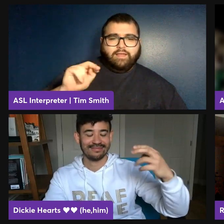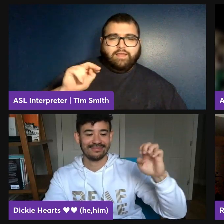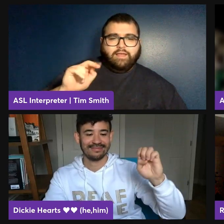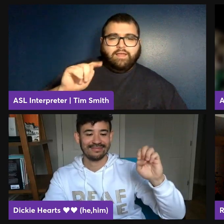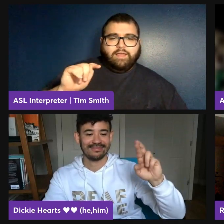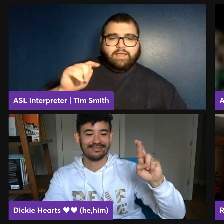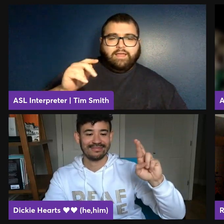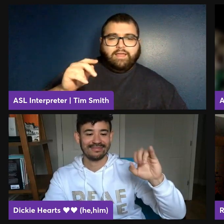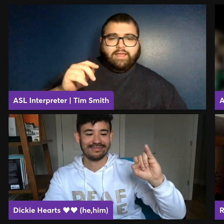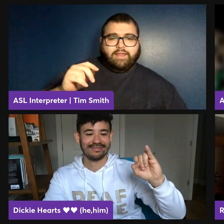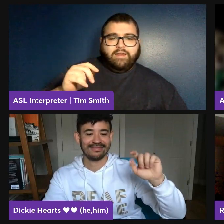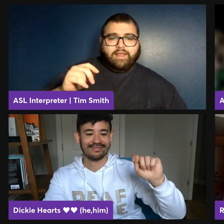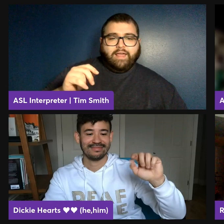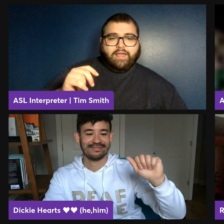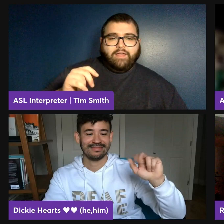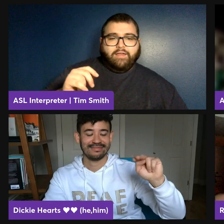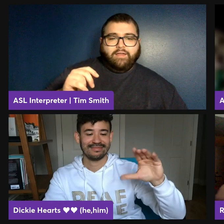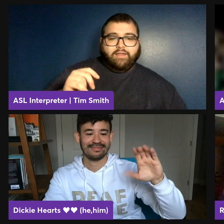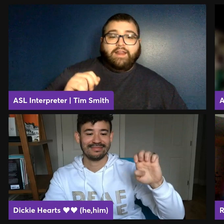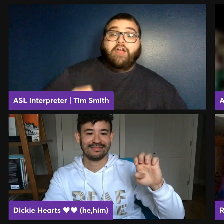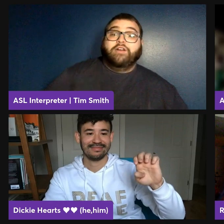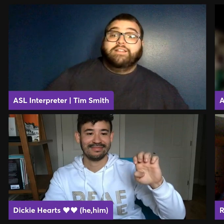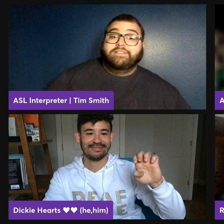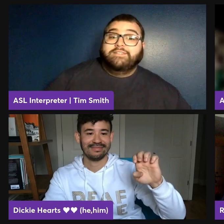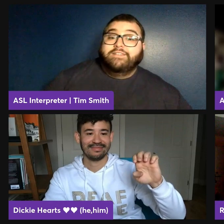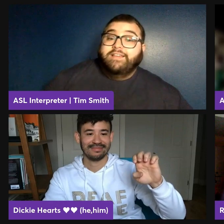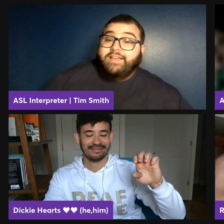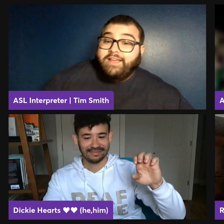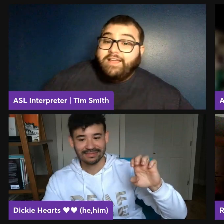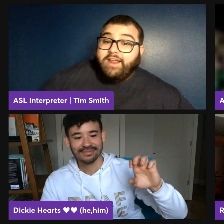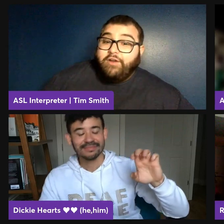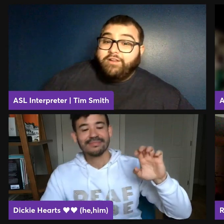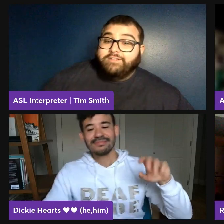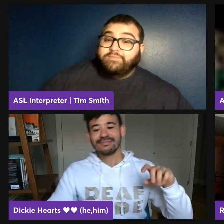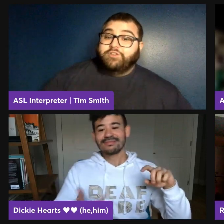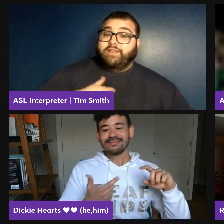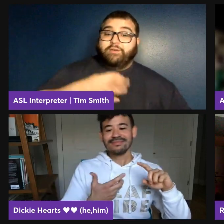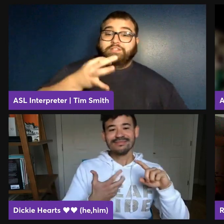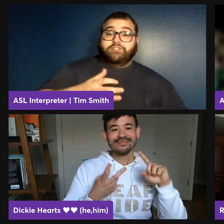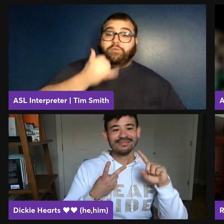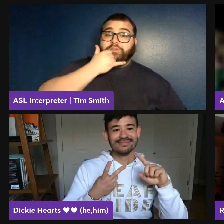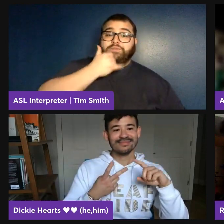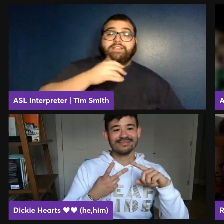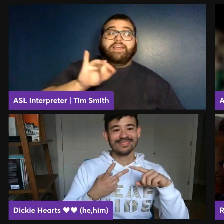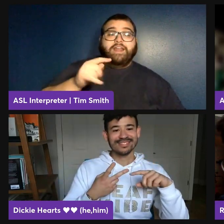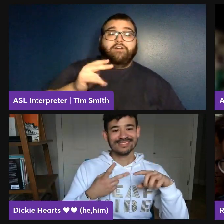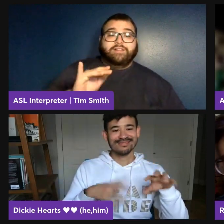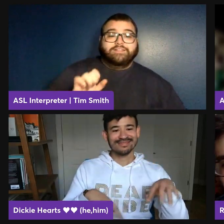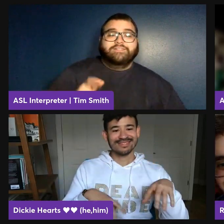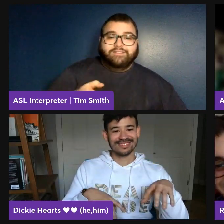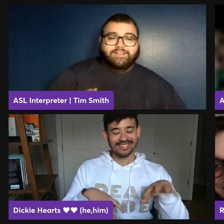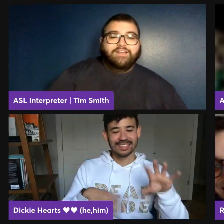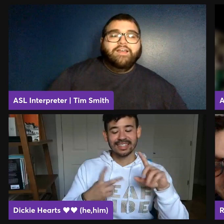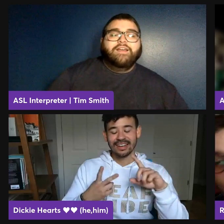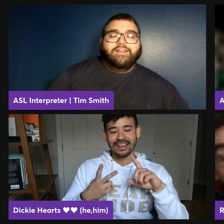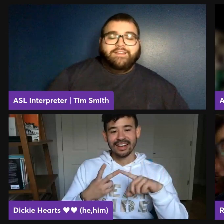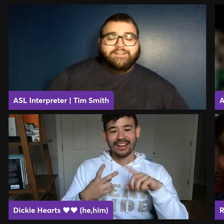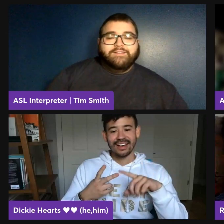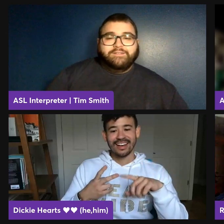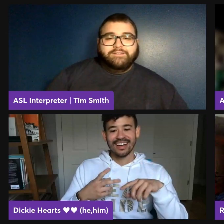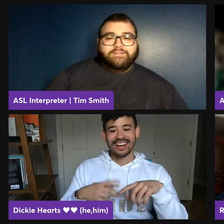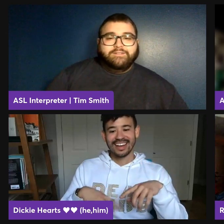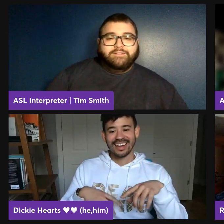Not in the Heights. Probably I wouldn't fit in the Heights. Sorry, that was the interpreter's mistake. Inheritance.